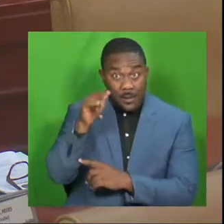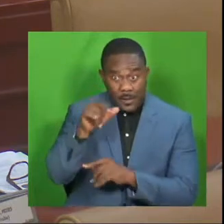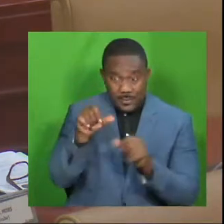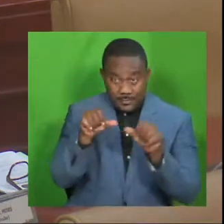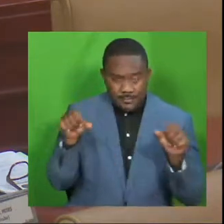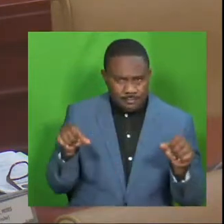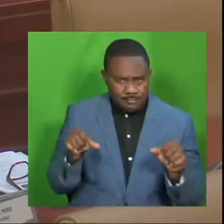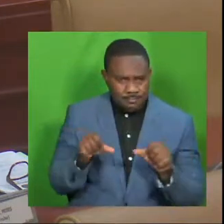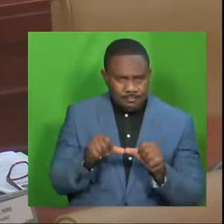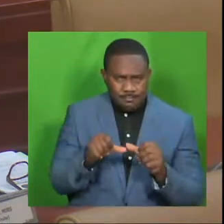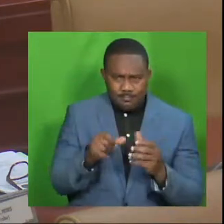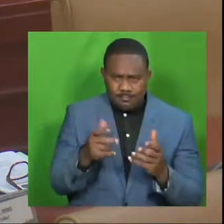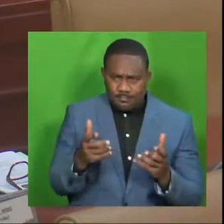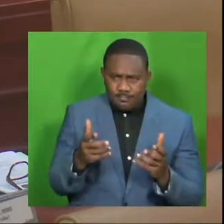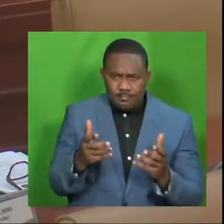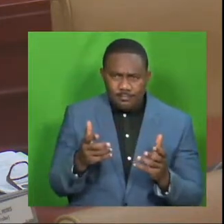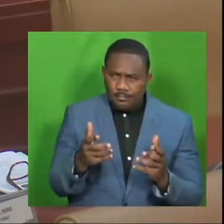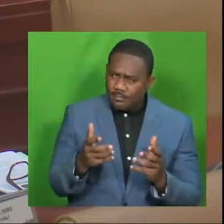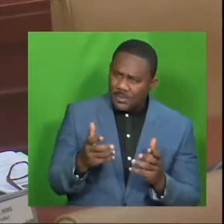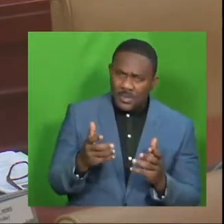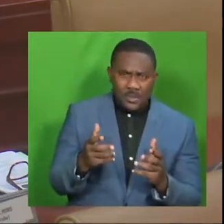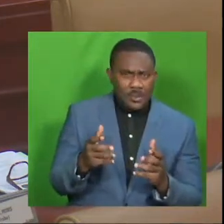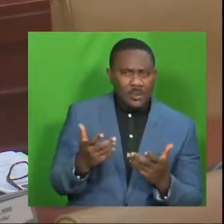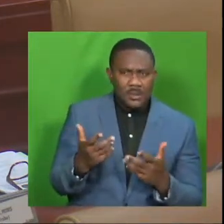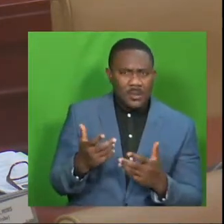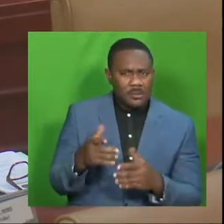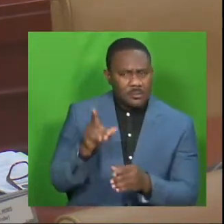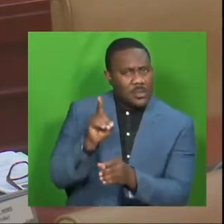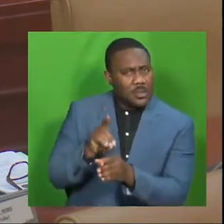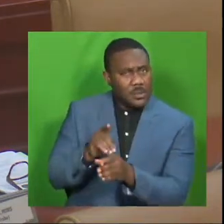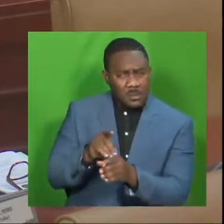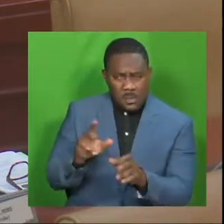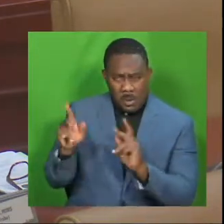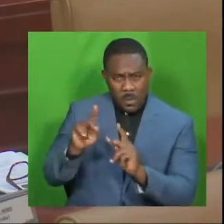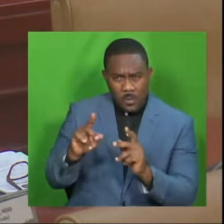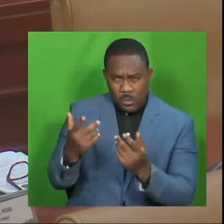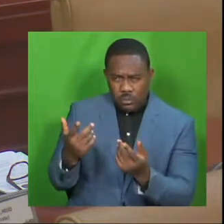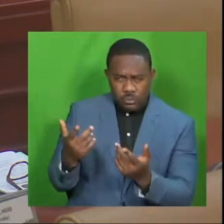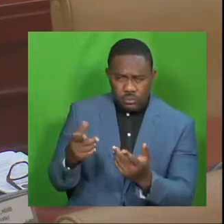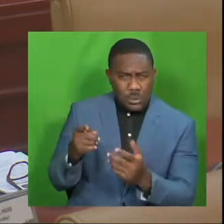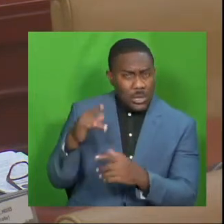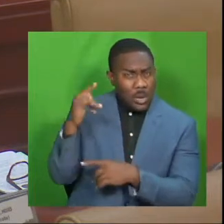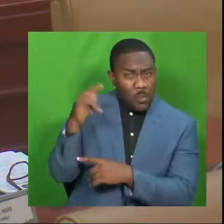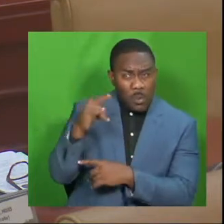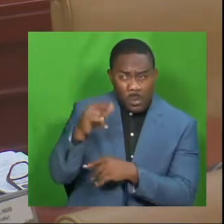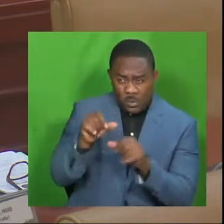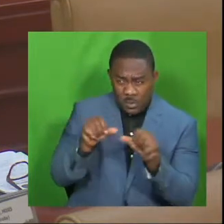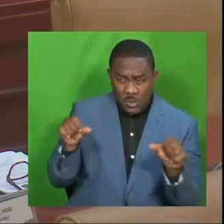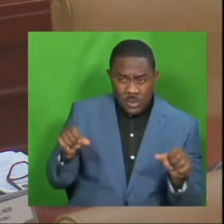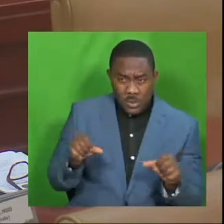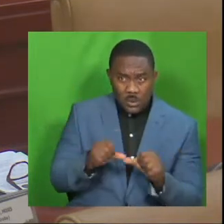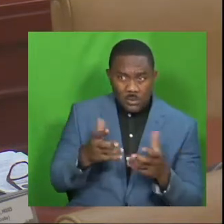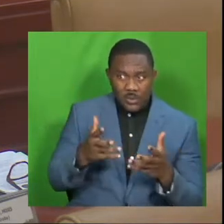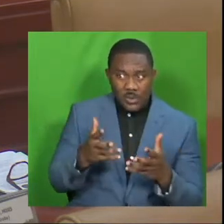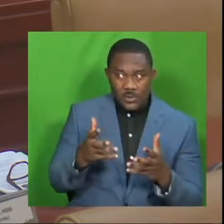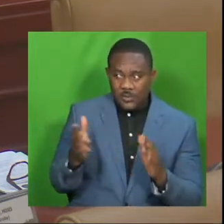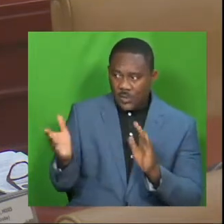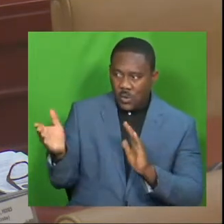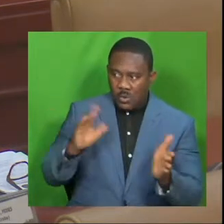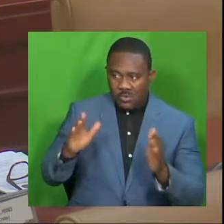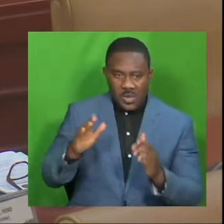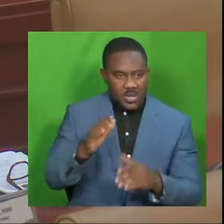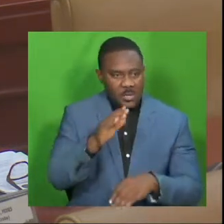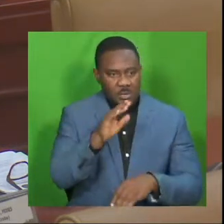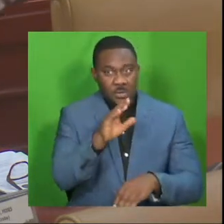we compare the way we receive physically challenged even at our airport, and you just move out to maybe Heathrow Airport, and